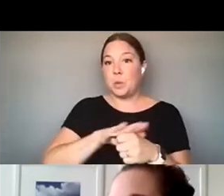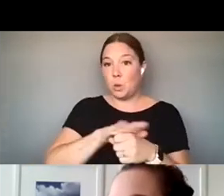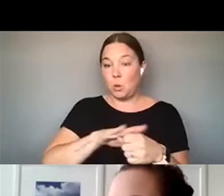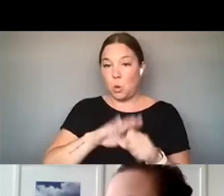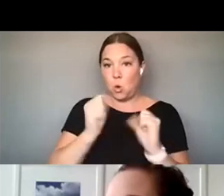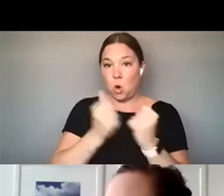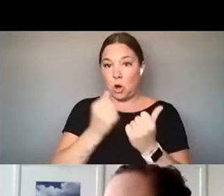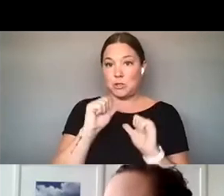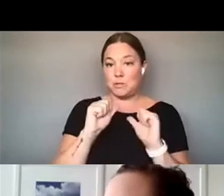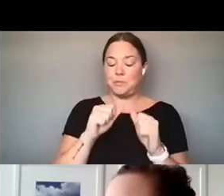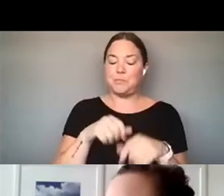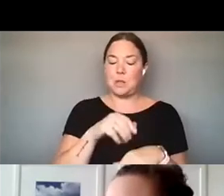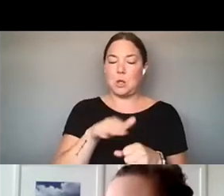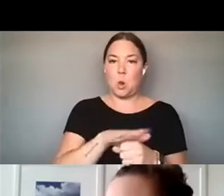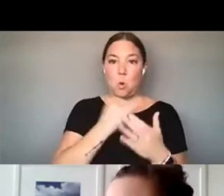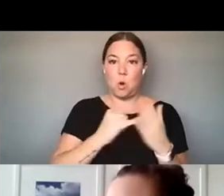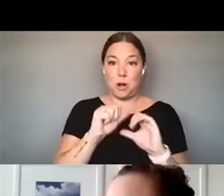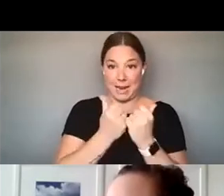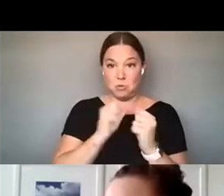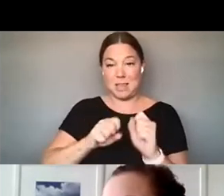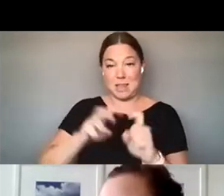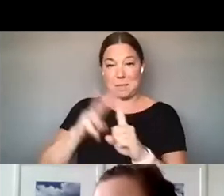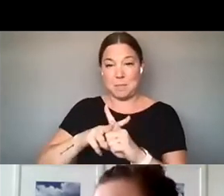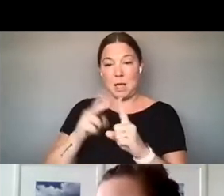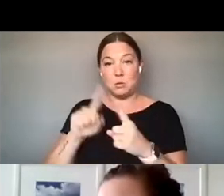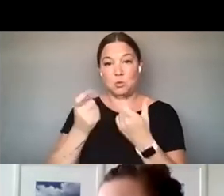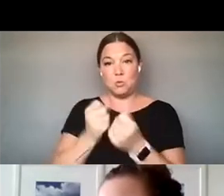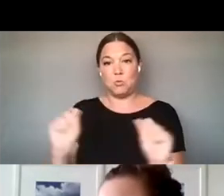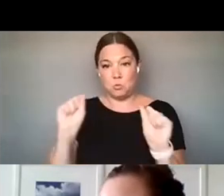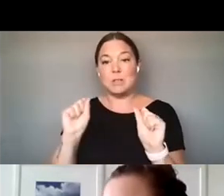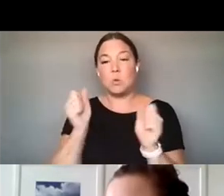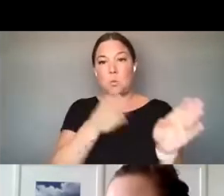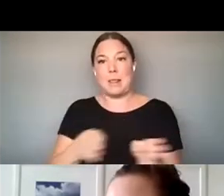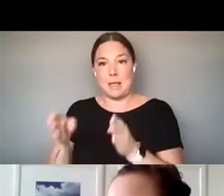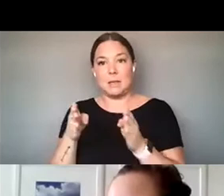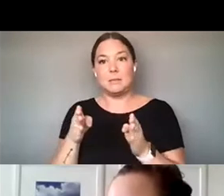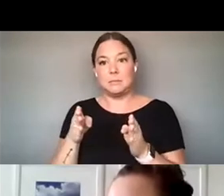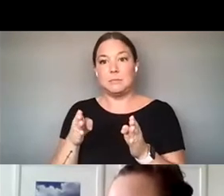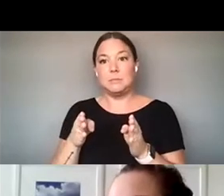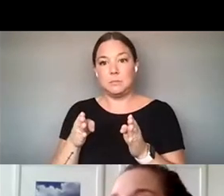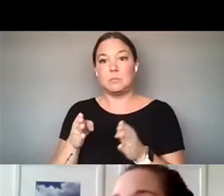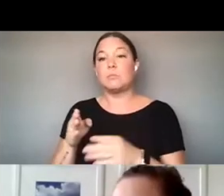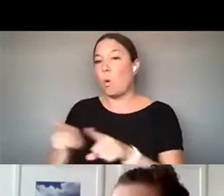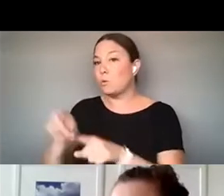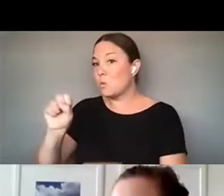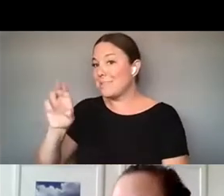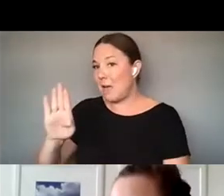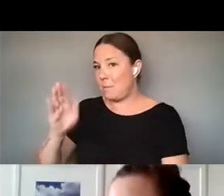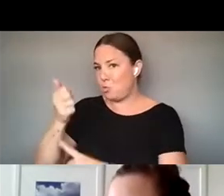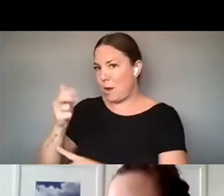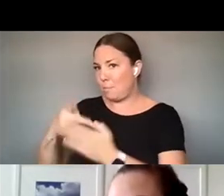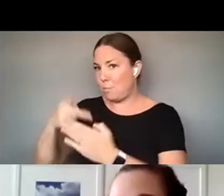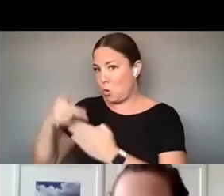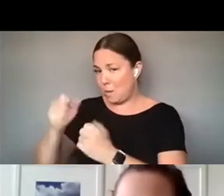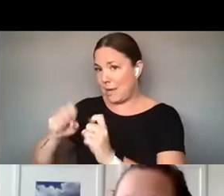may apply either to the Rescue Plan's grants to local arts agencies or sub-granting program or to